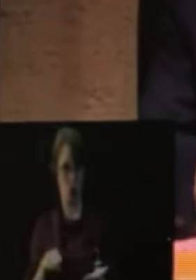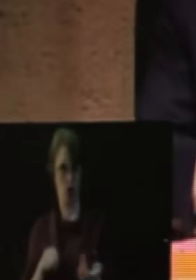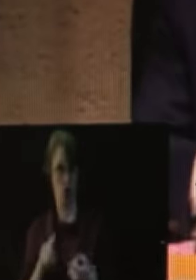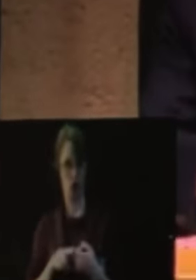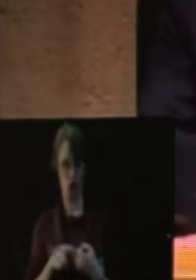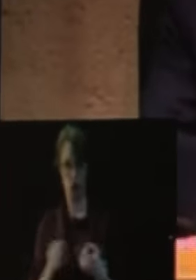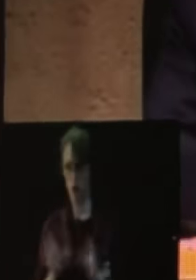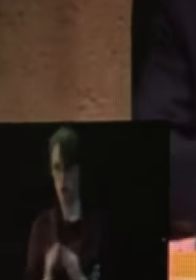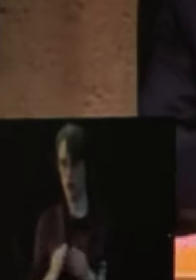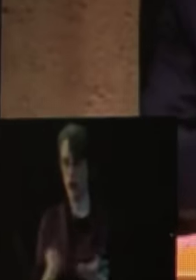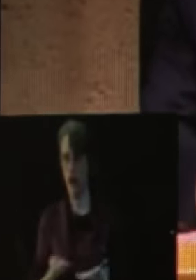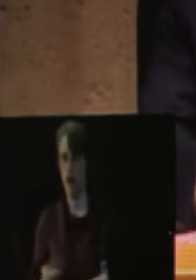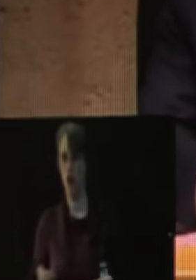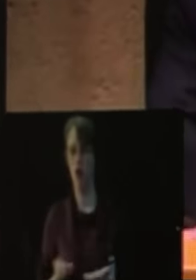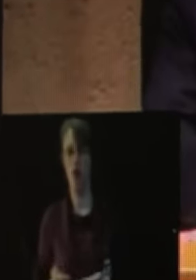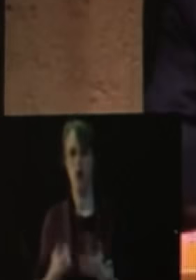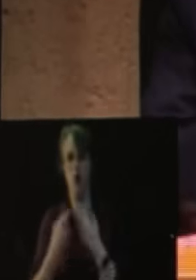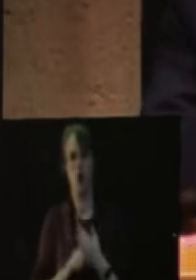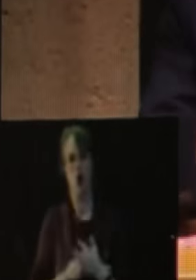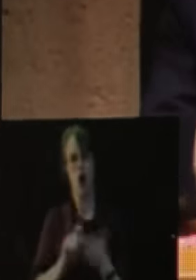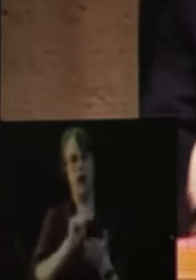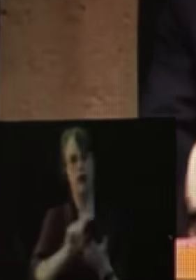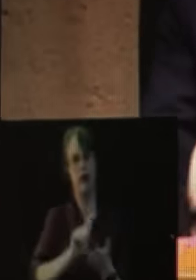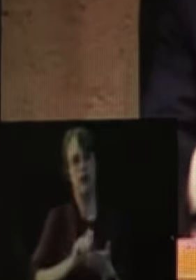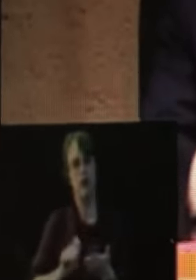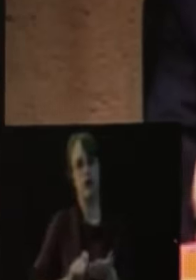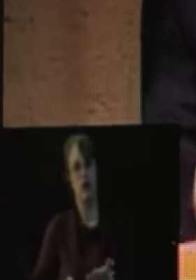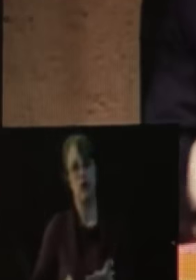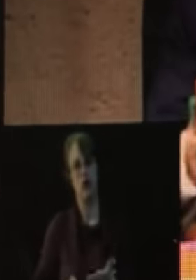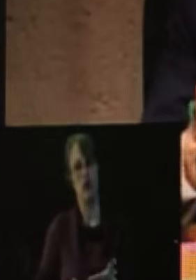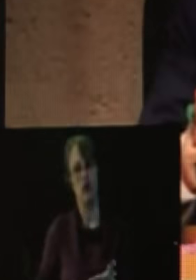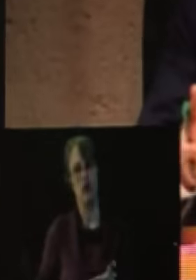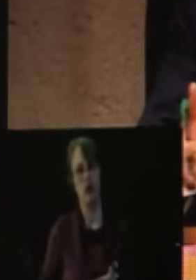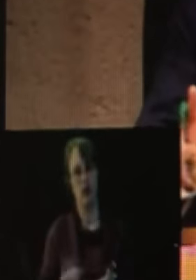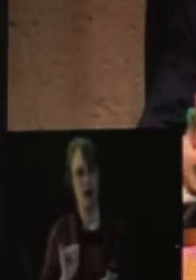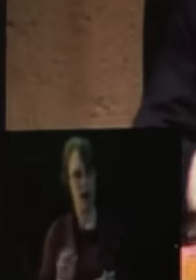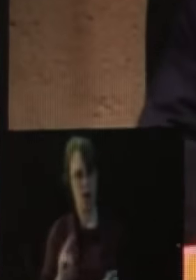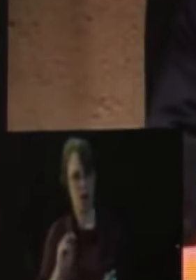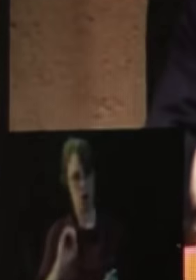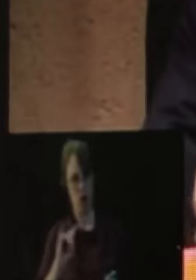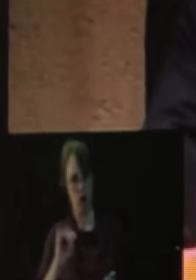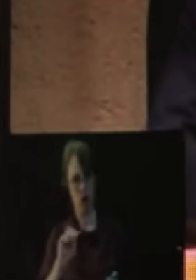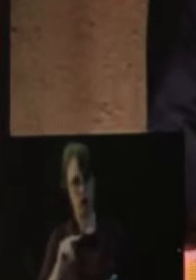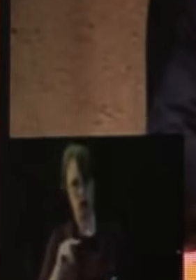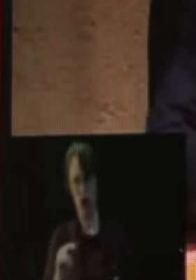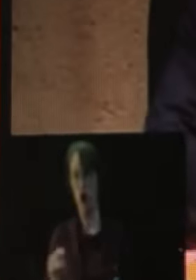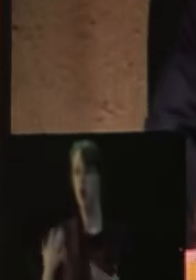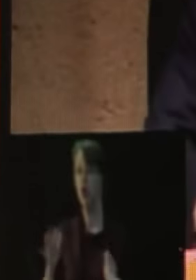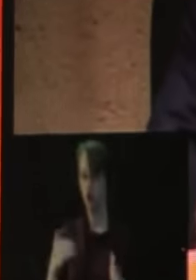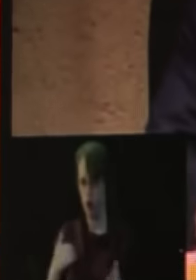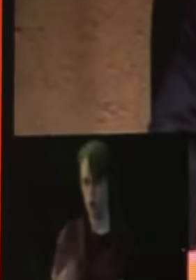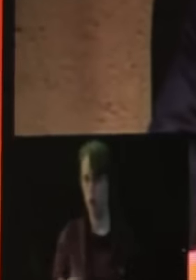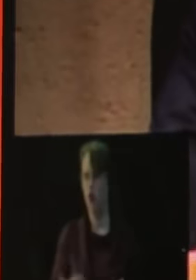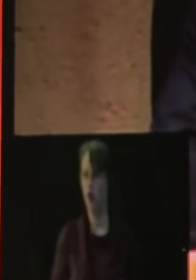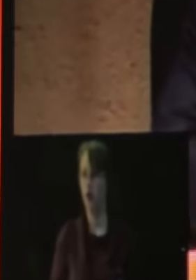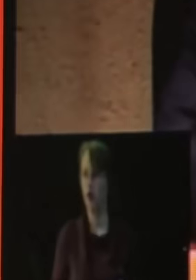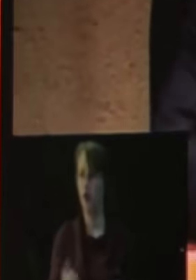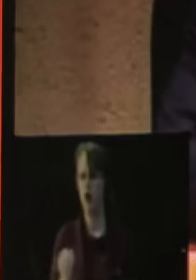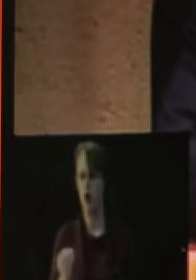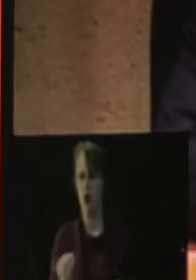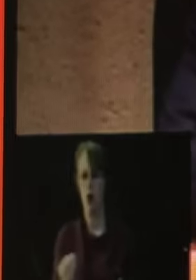to begin drafting that motion. Yeah. We've got that motion, so I don't want, so we probably need